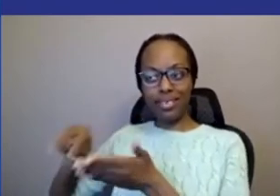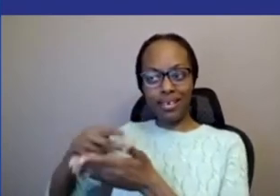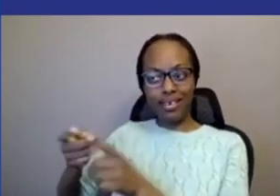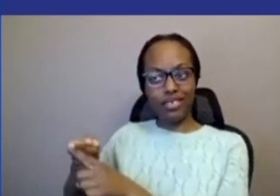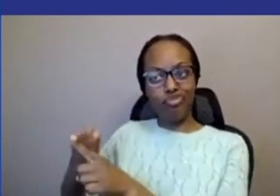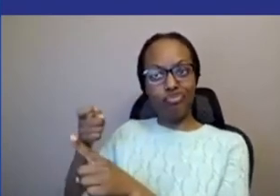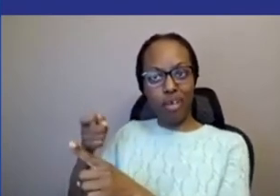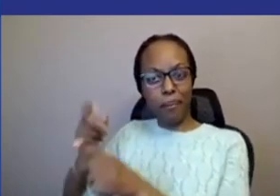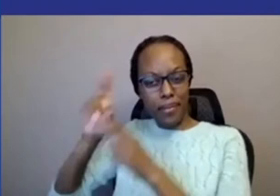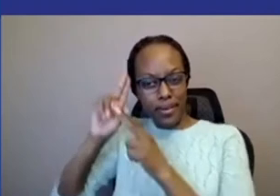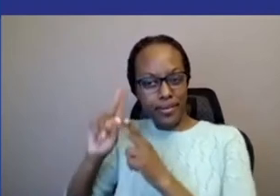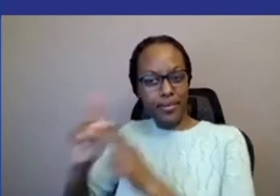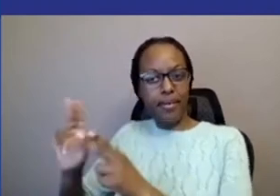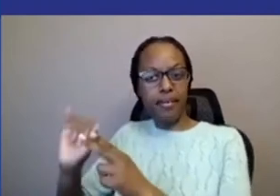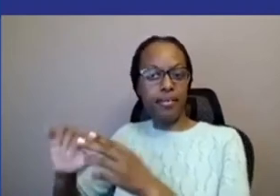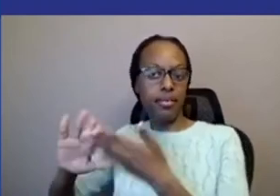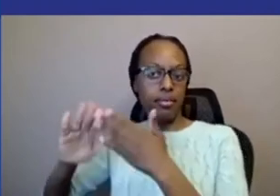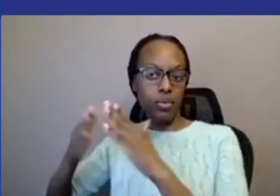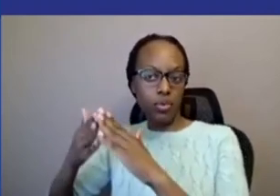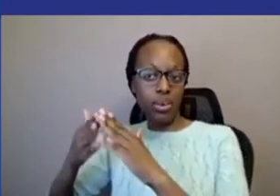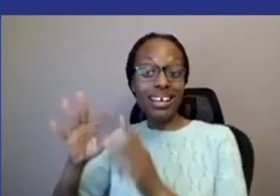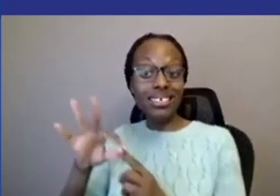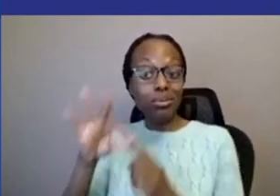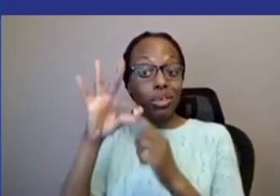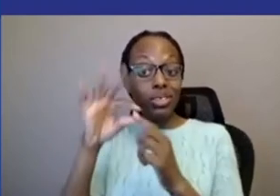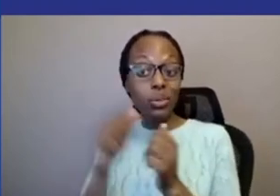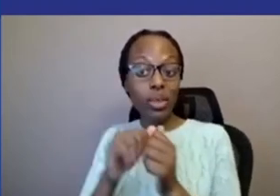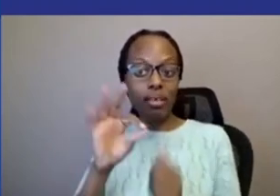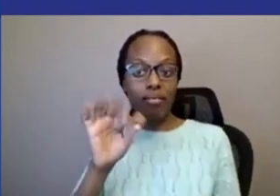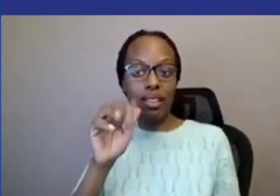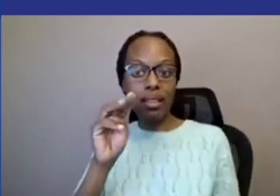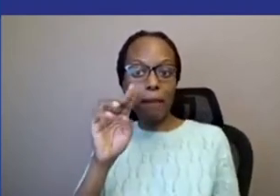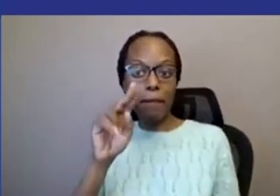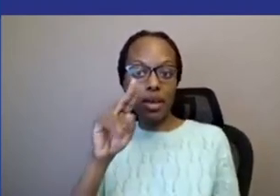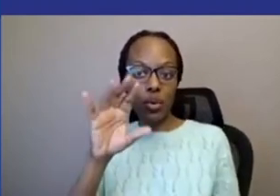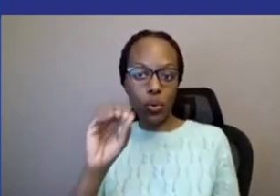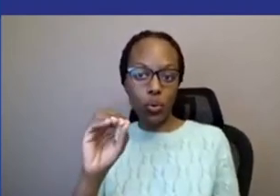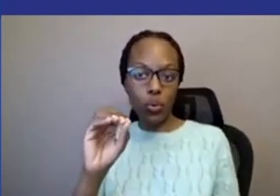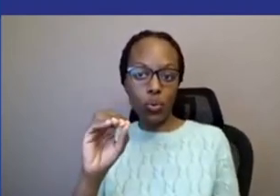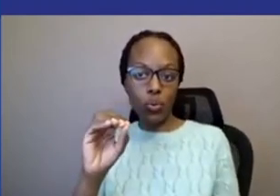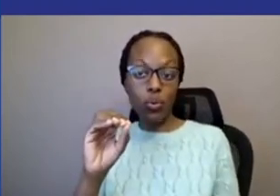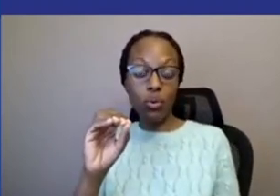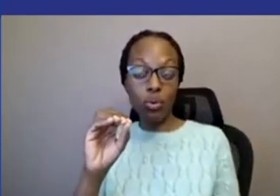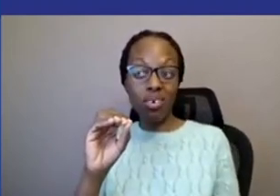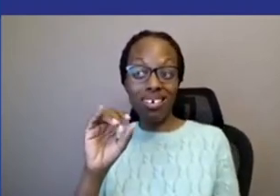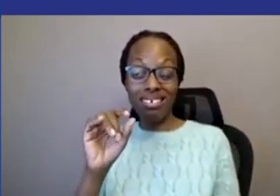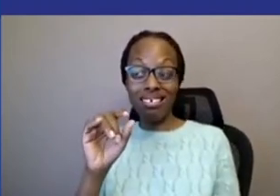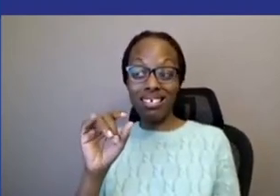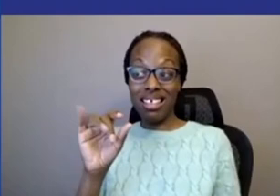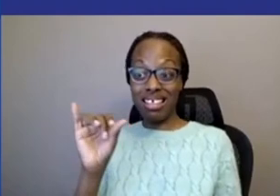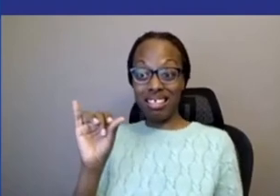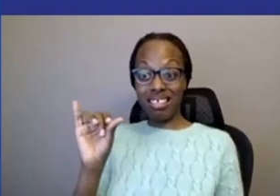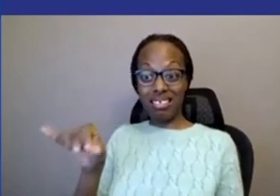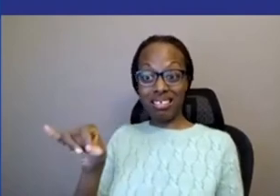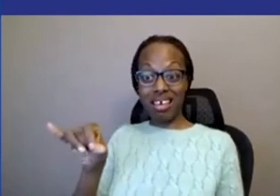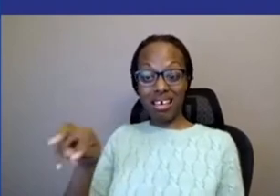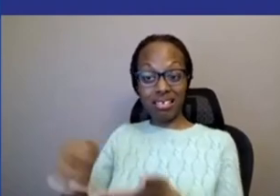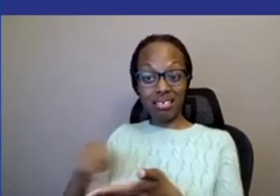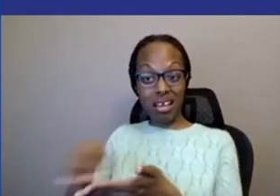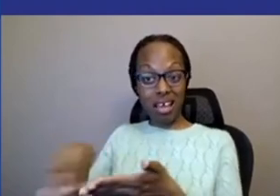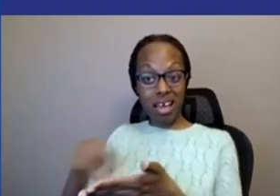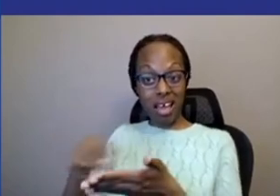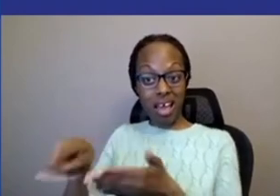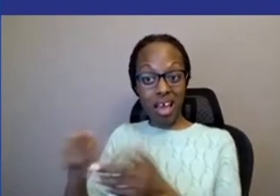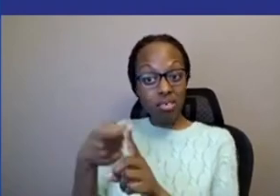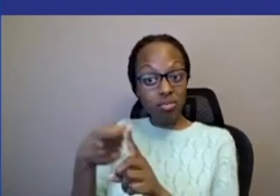and especially when it comes to flamenco, where it was birthed, it was a form that was birthed out of, that